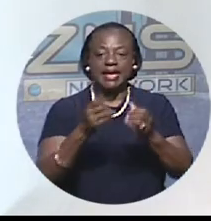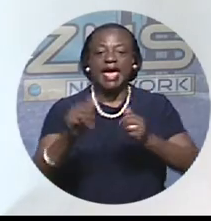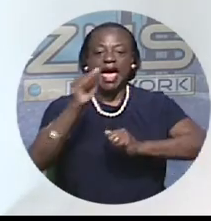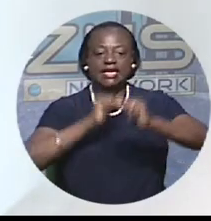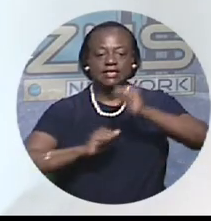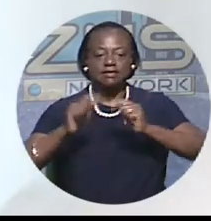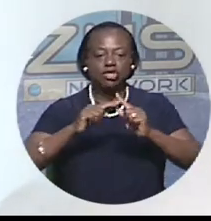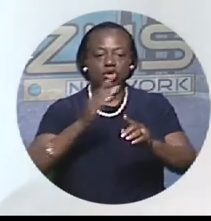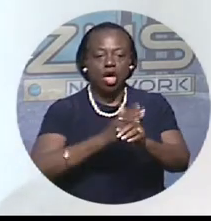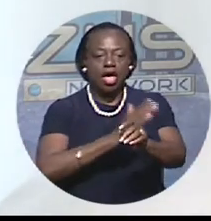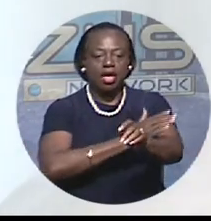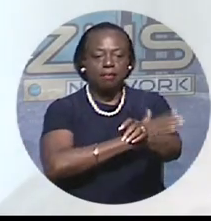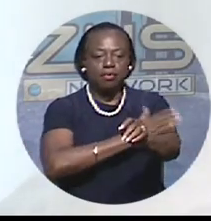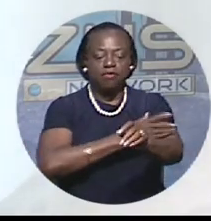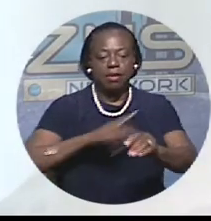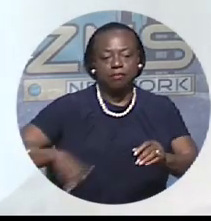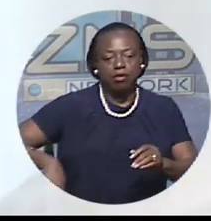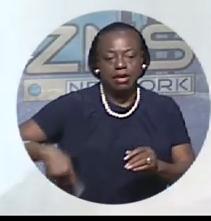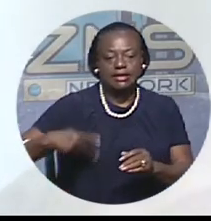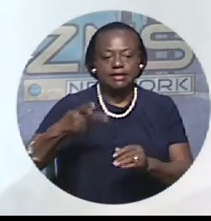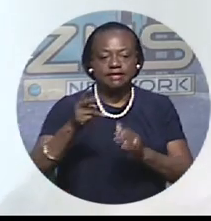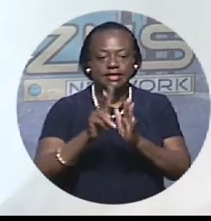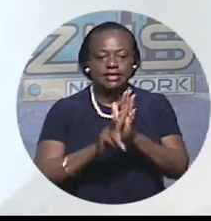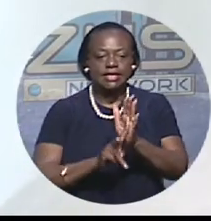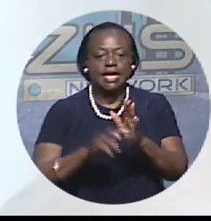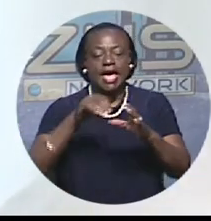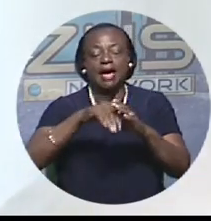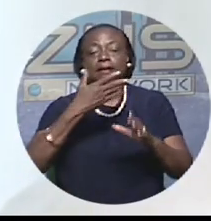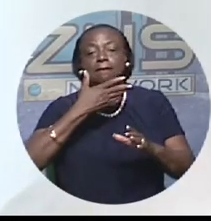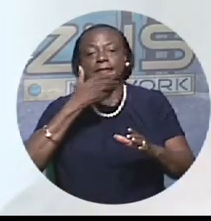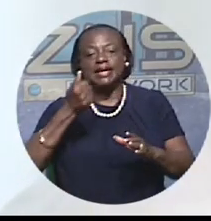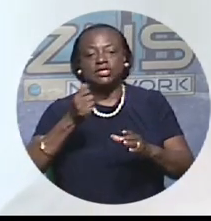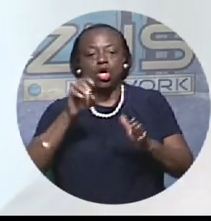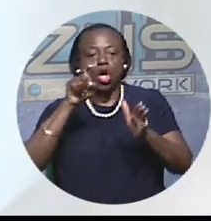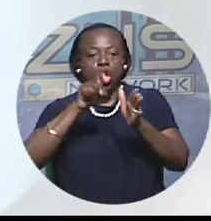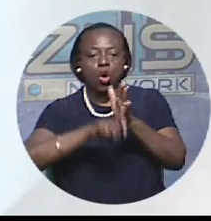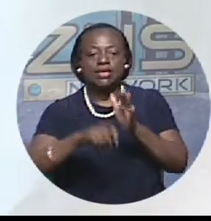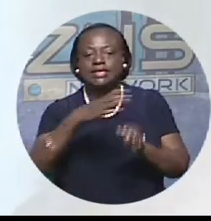productivity, get better costs jointly and better prices.